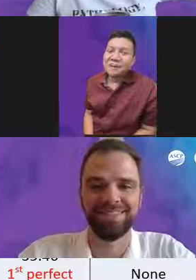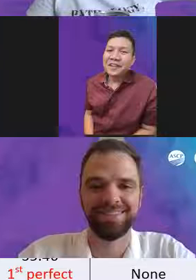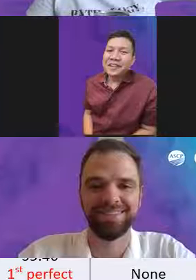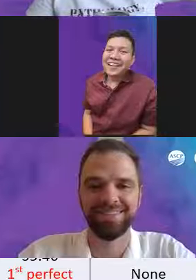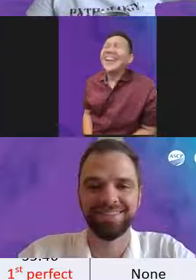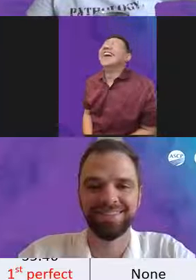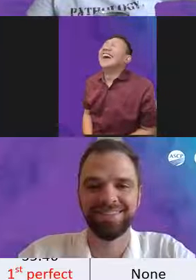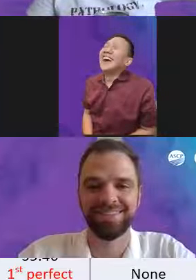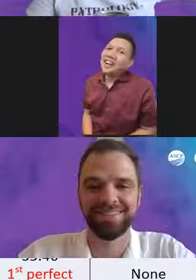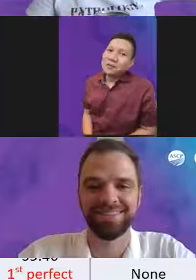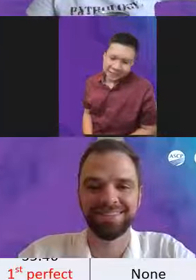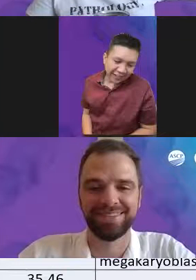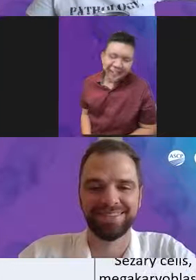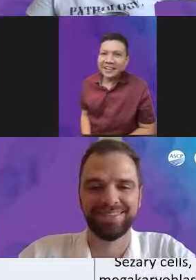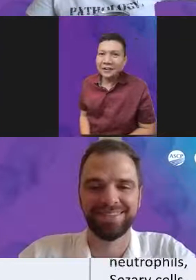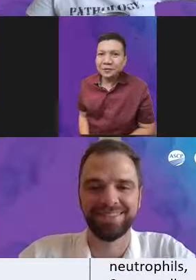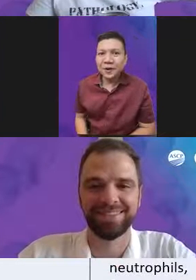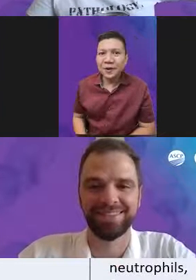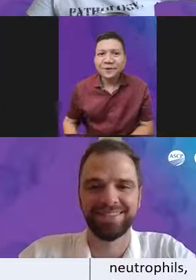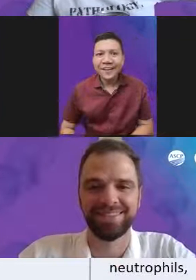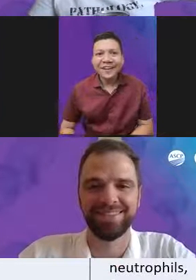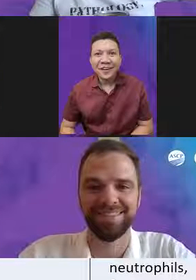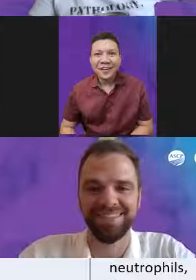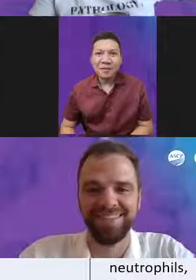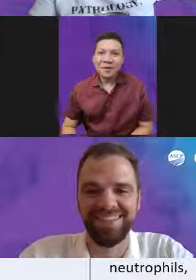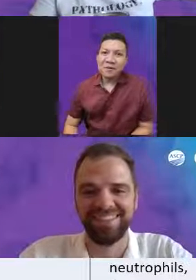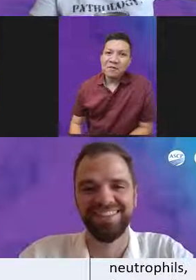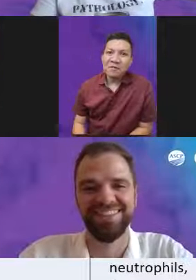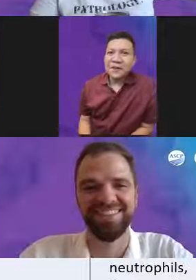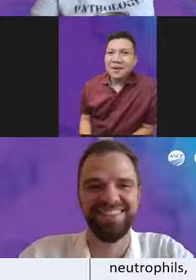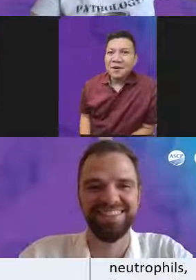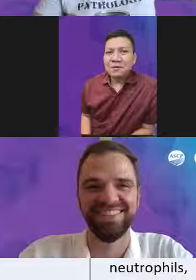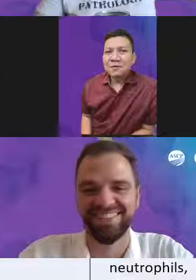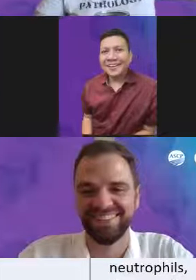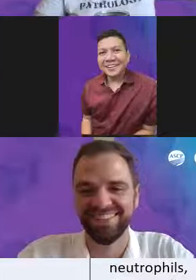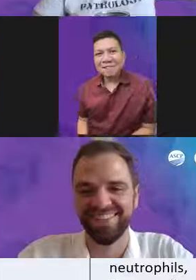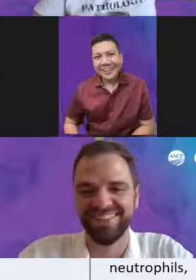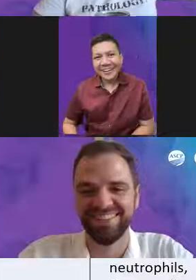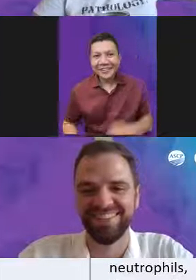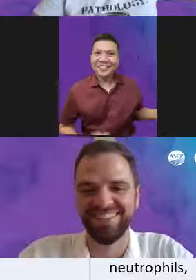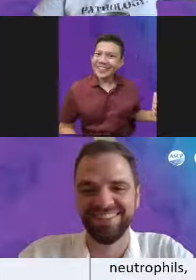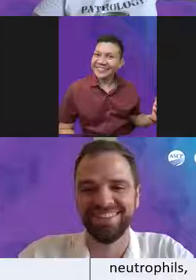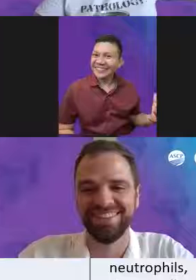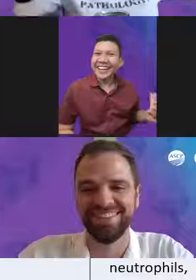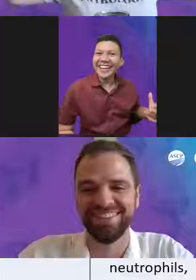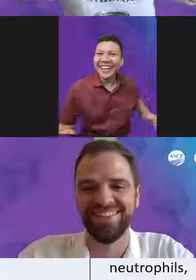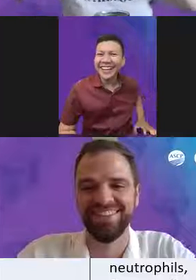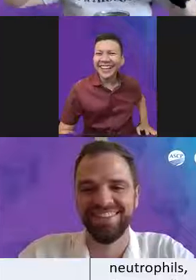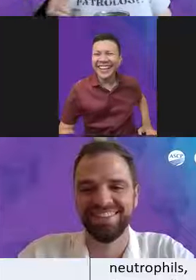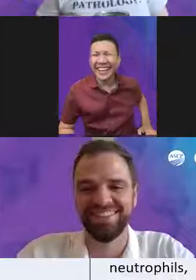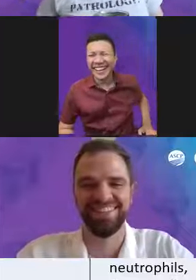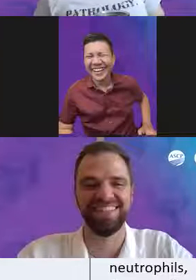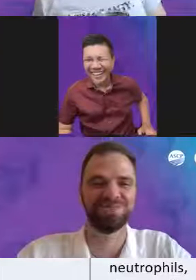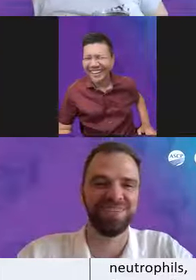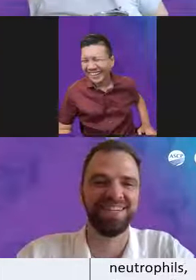silly, let me know. Right. We're stacking it like Rulo. That's right. But we want to clump like agglutinate. That's